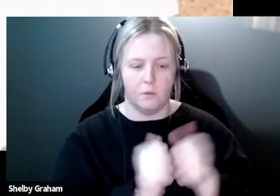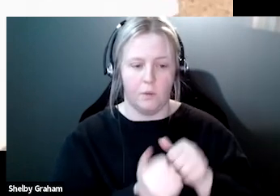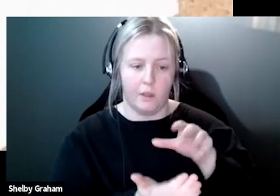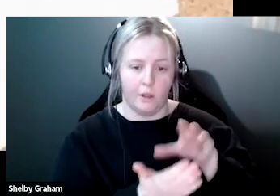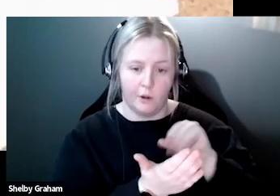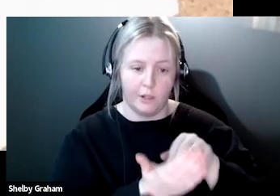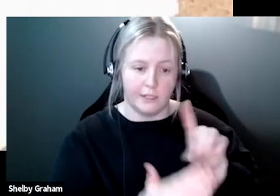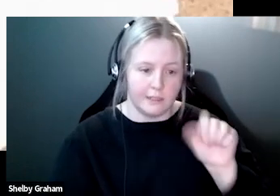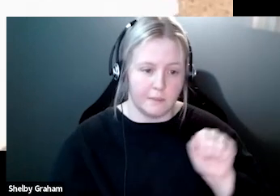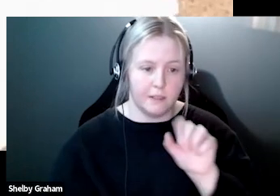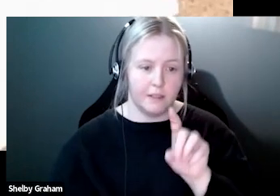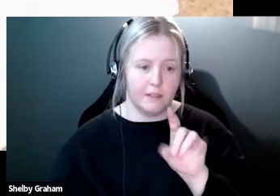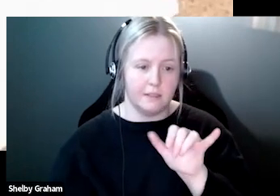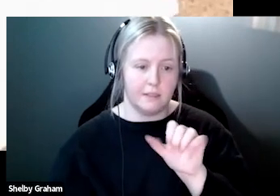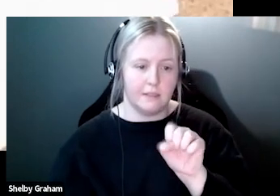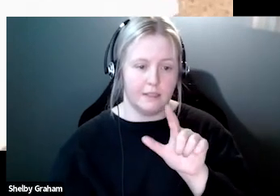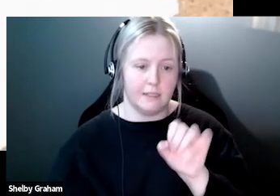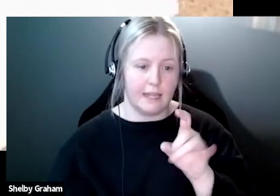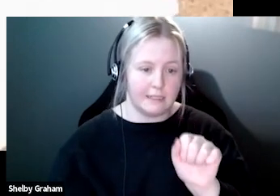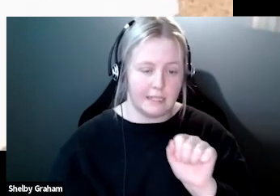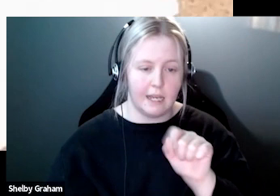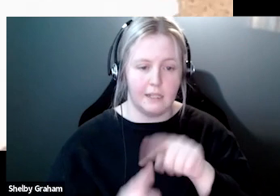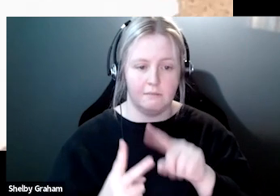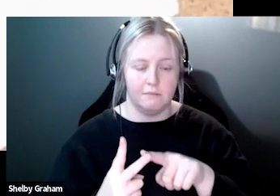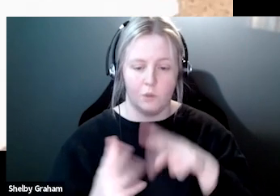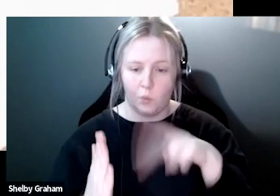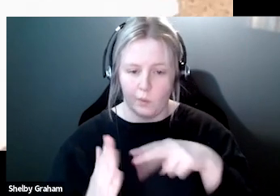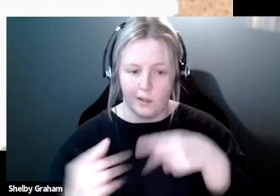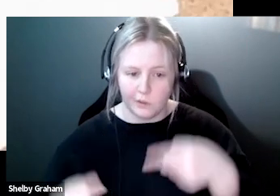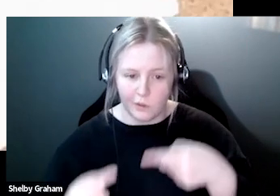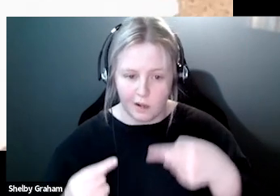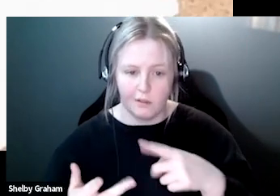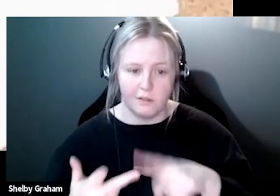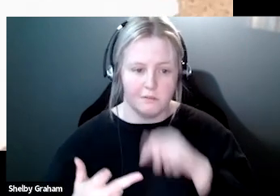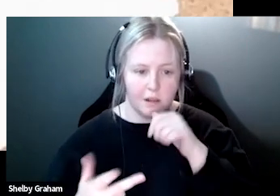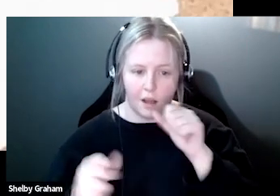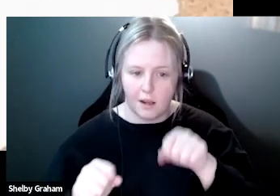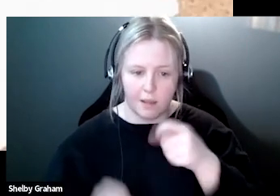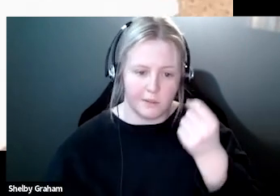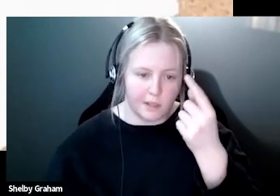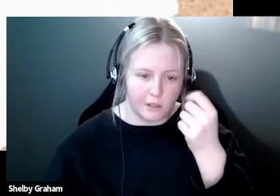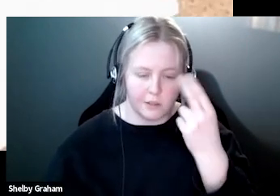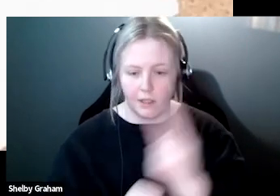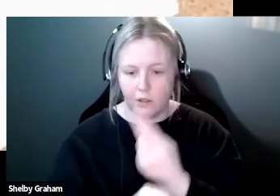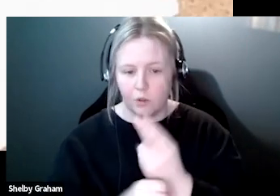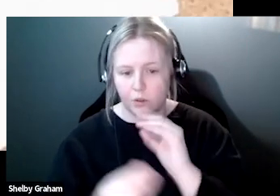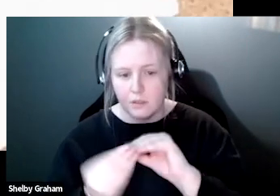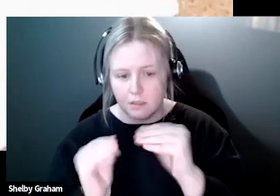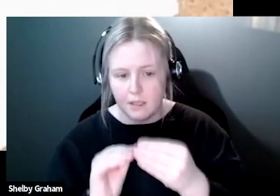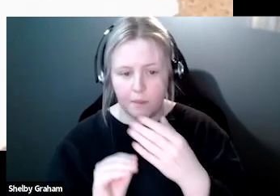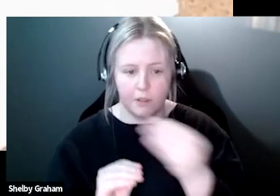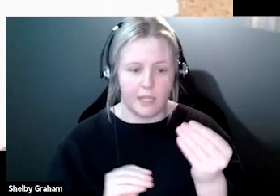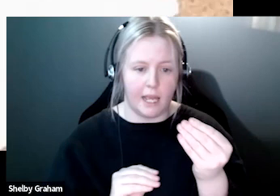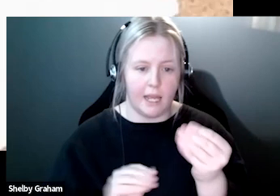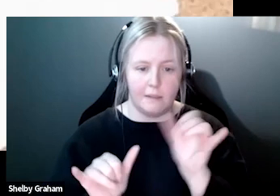dyslexia, poor reading comprehension, and an inability to understand and use numbers and arithmetic